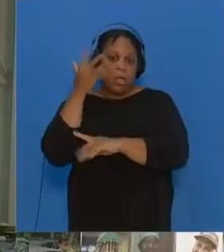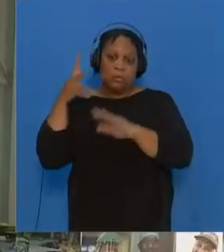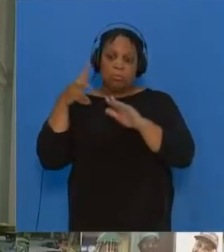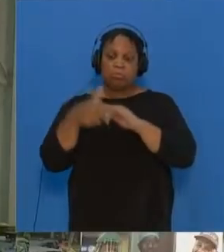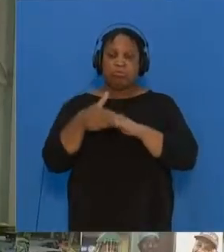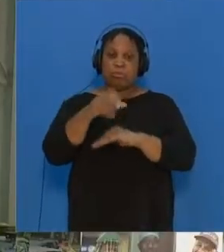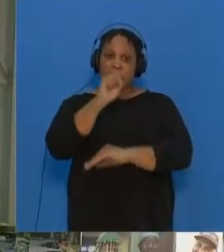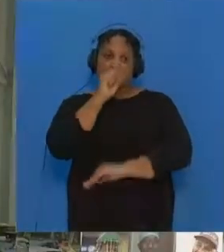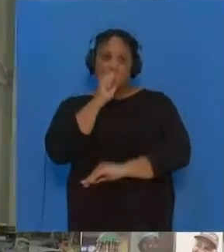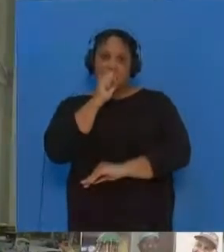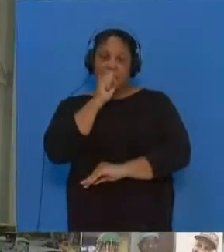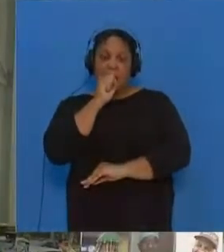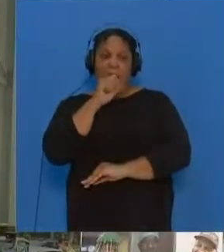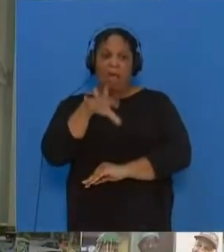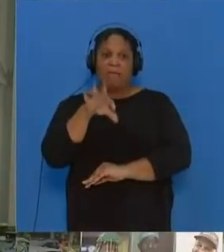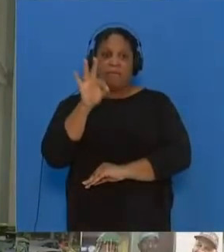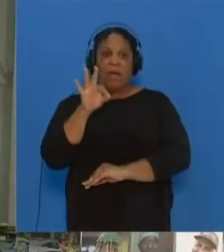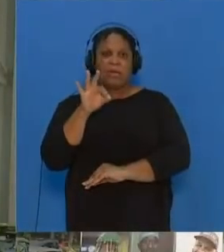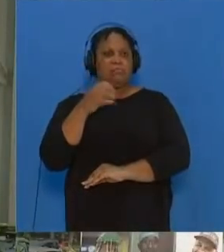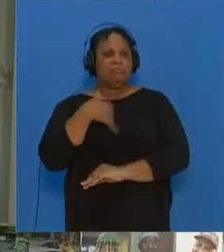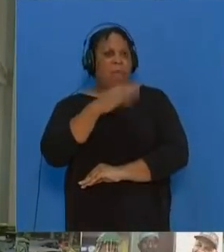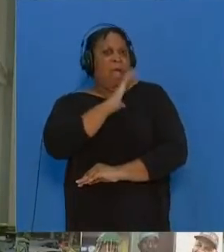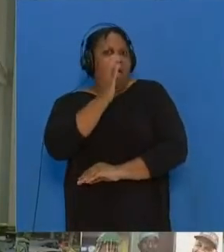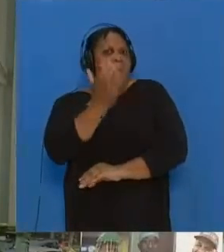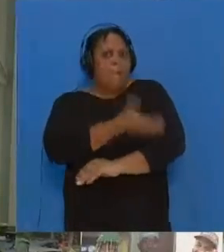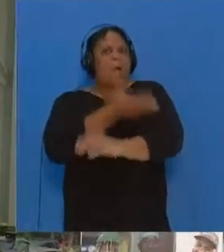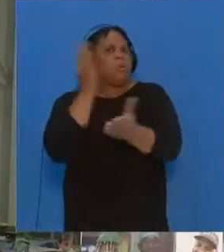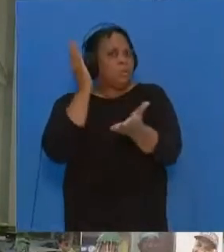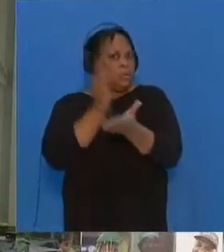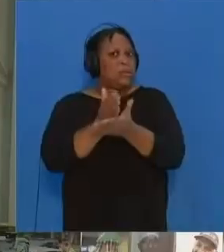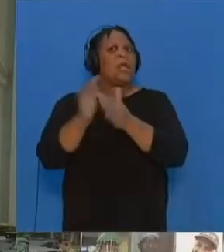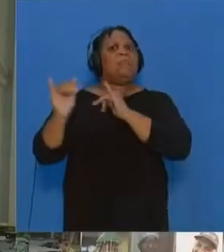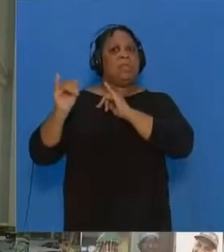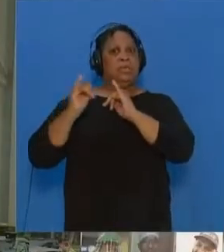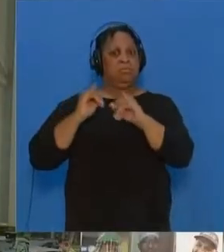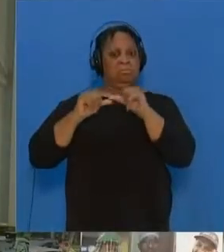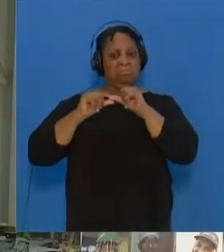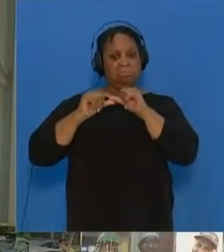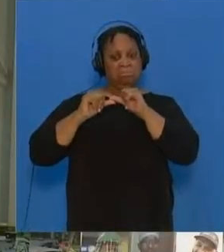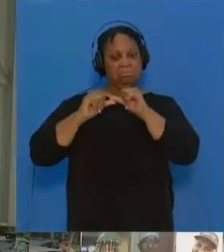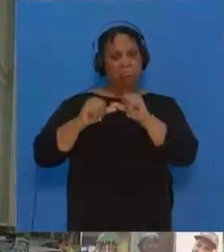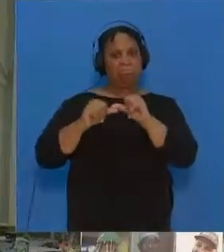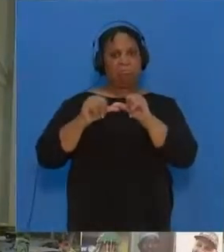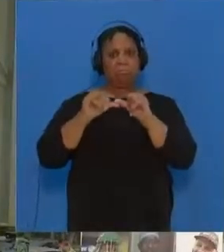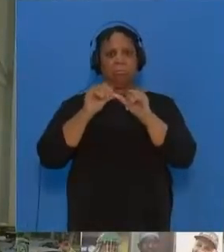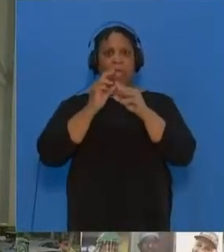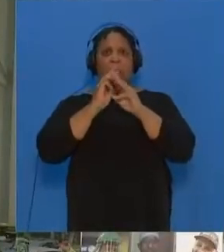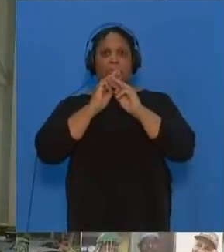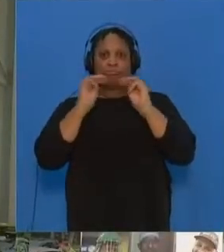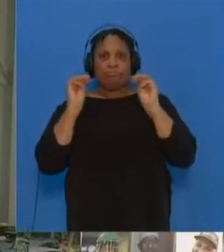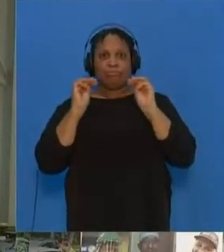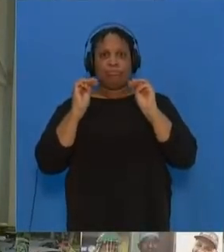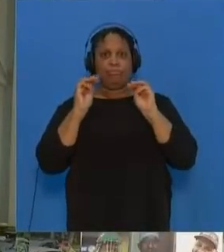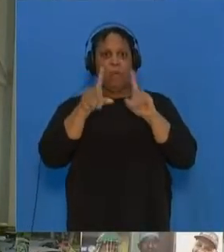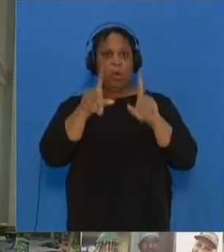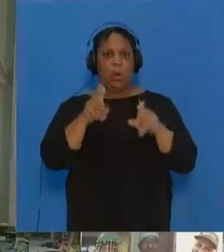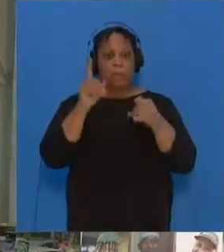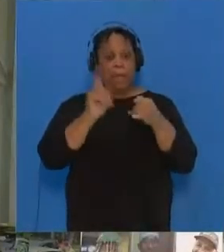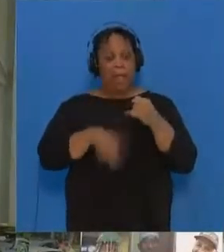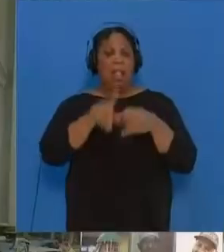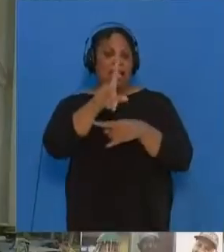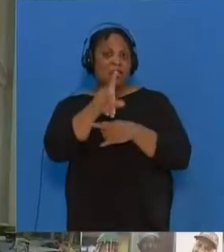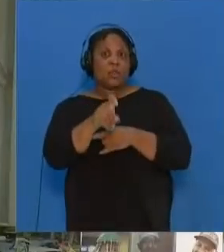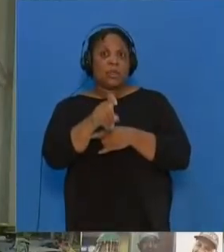my mic and found out she didn't have the power to stop the interview, continued to mute my questions, and on my very last